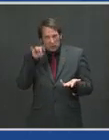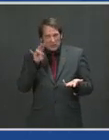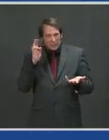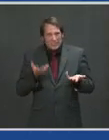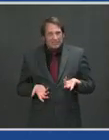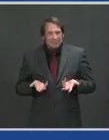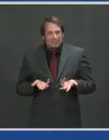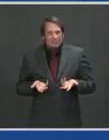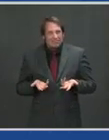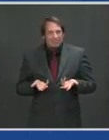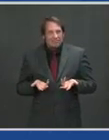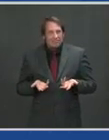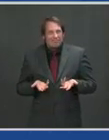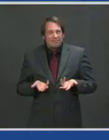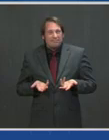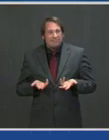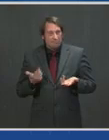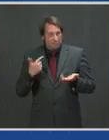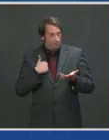world.